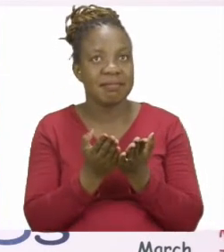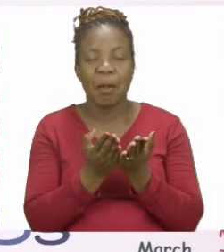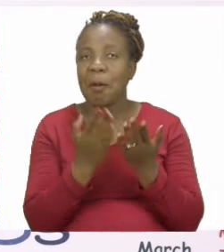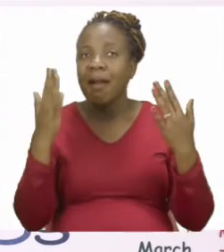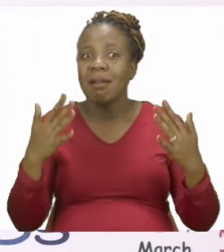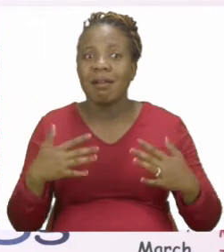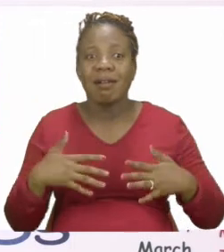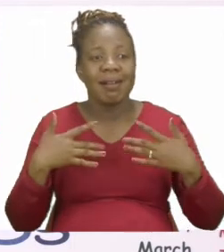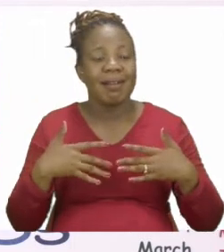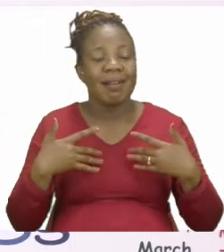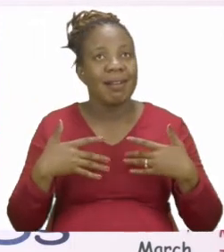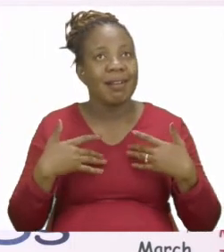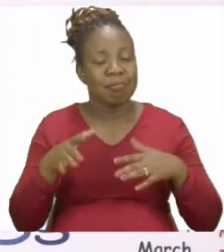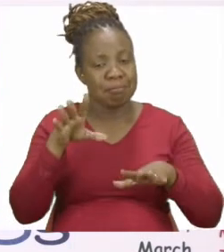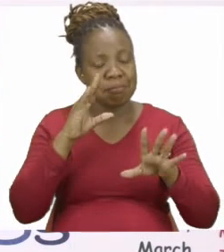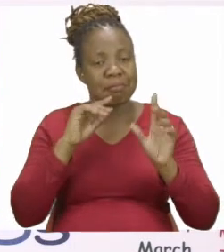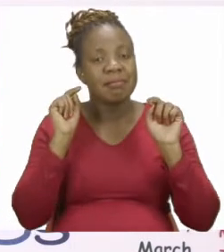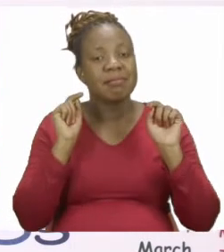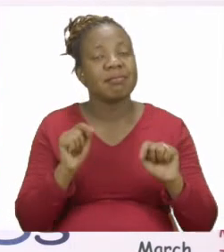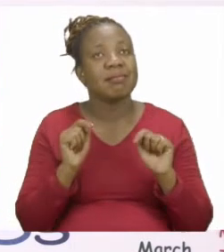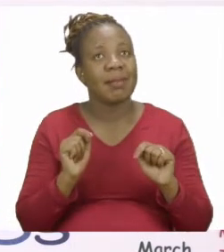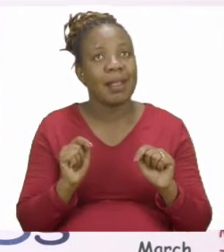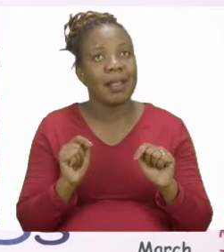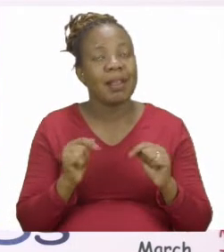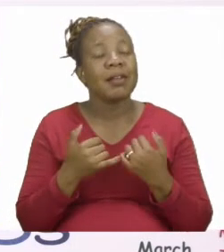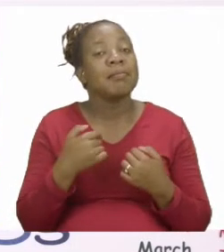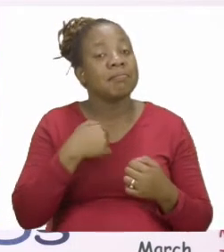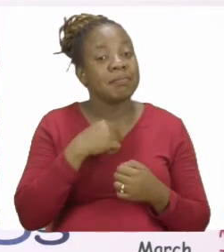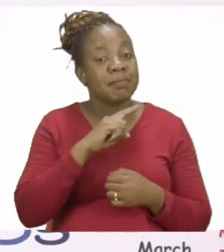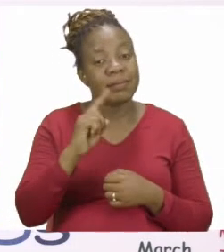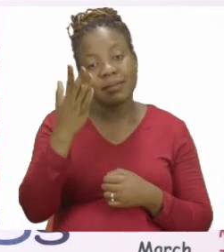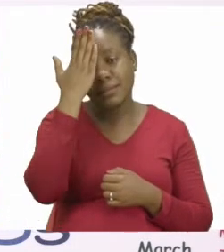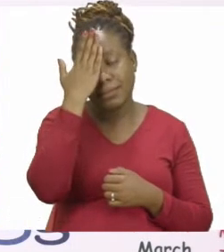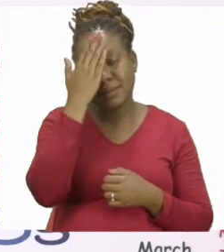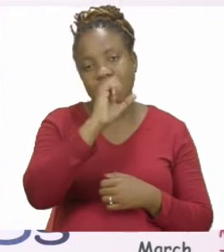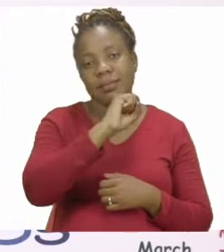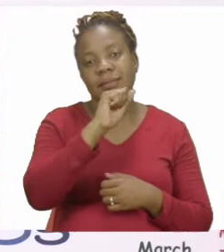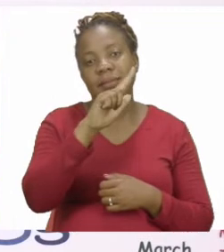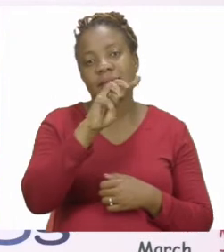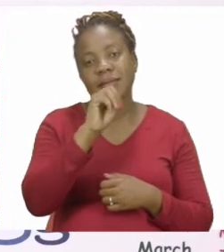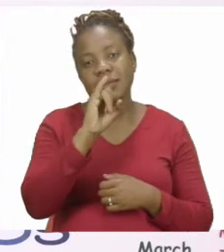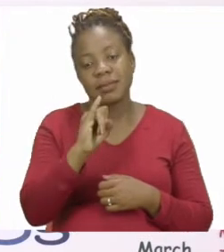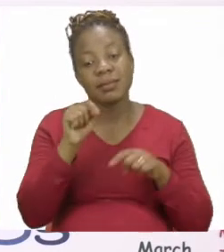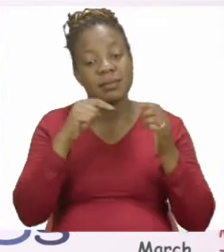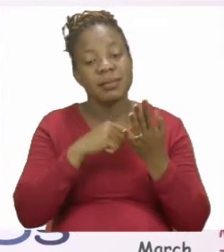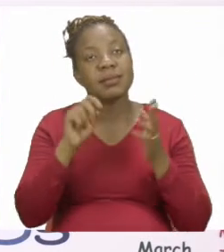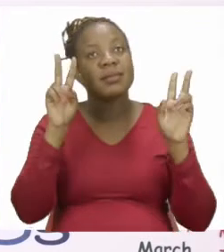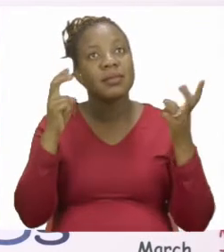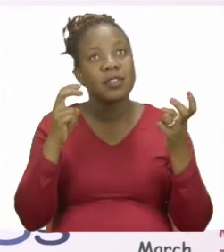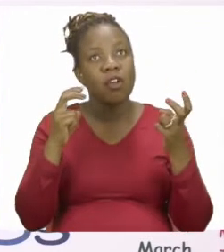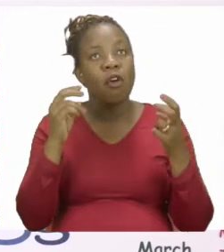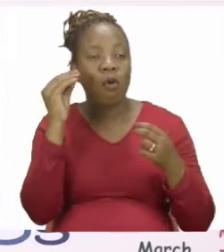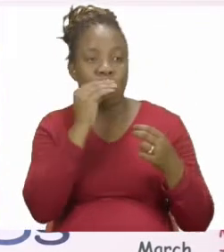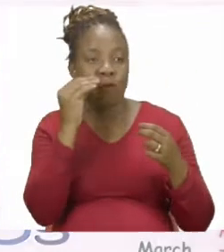today again. Now, I am Teacher Hartung, and our theme this week is the food